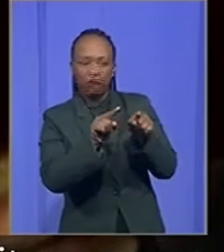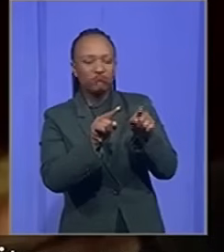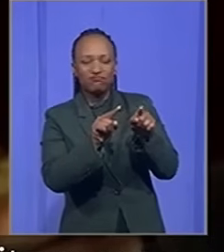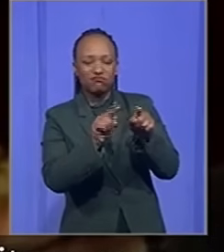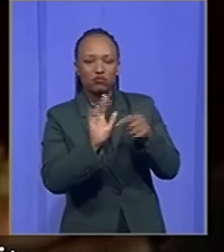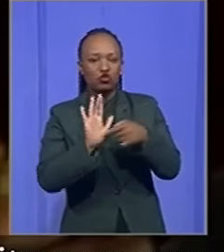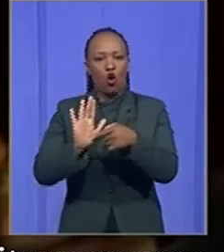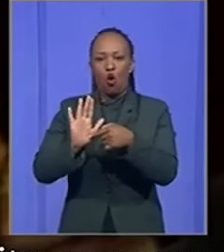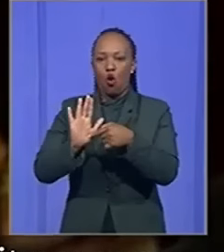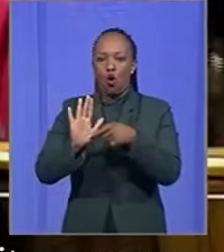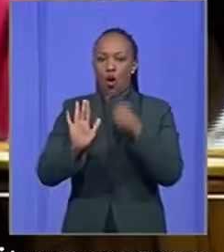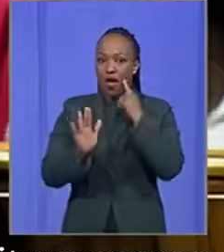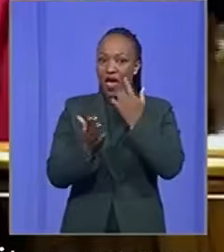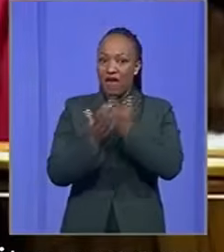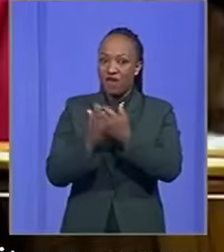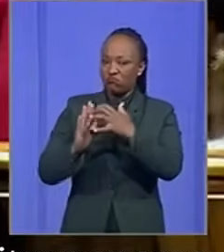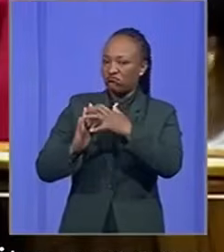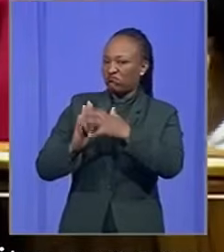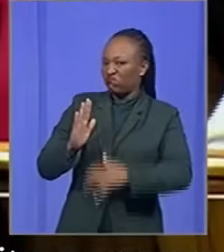the evidence that was before us.